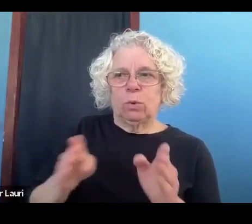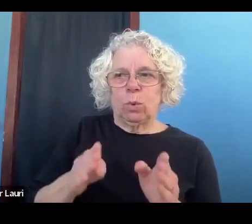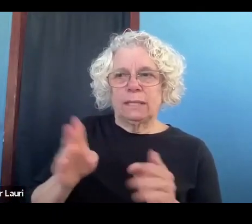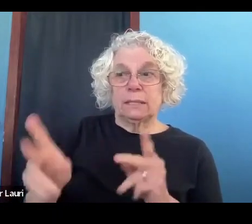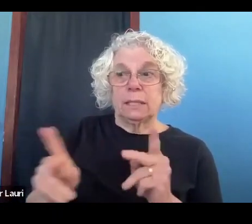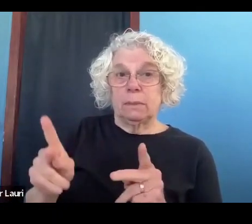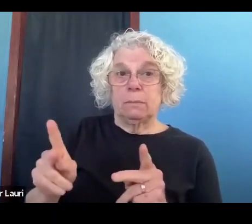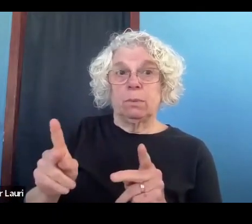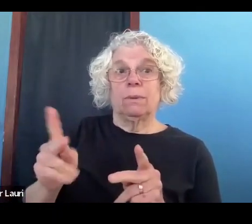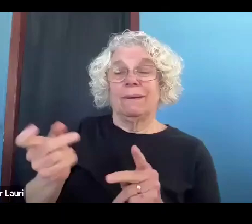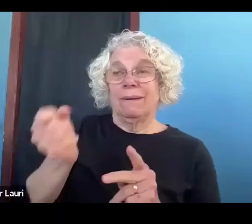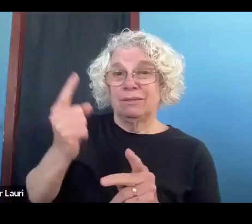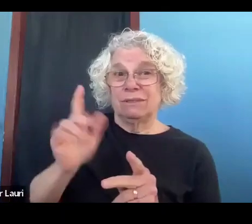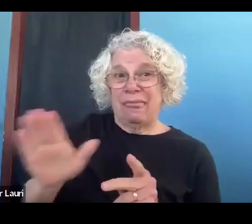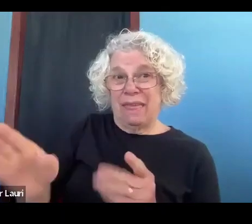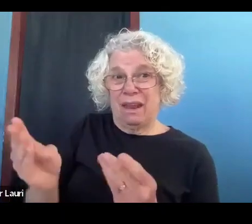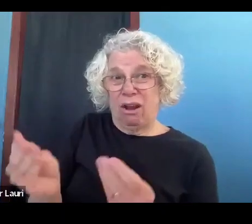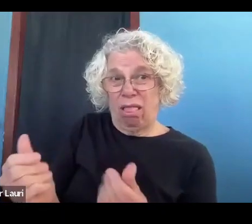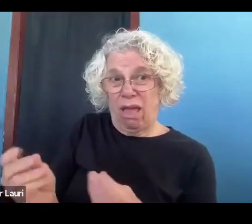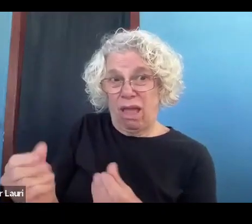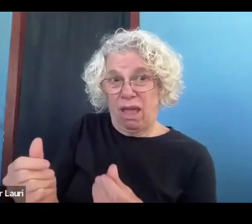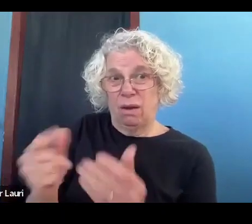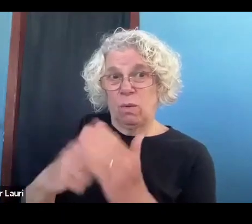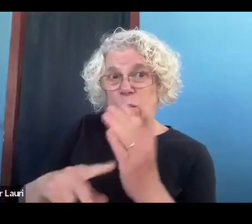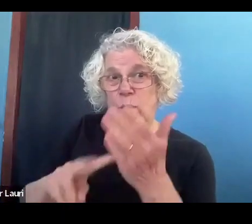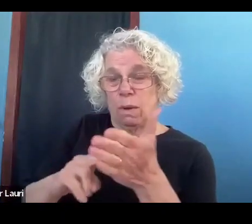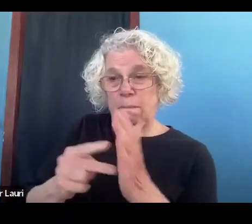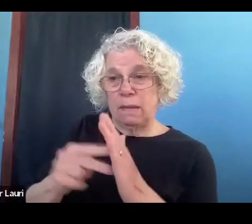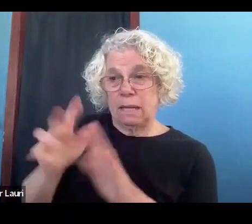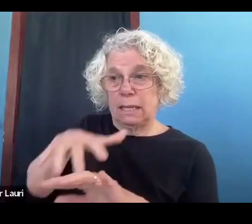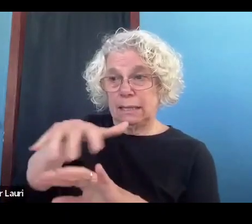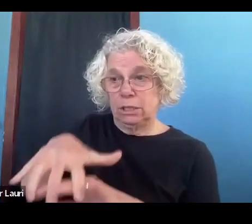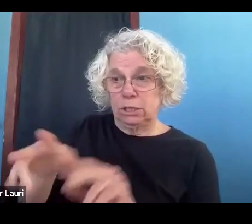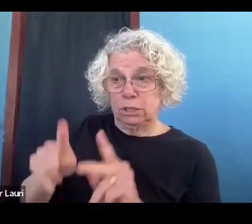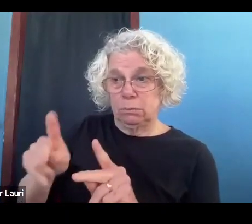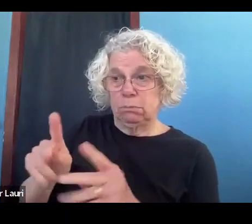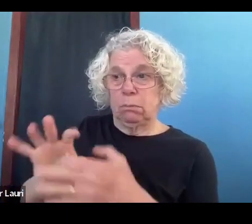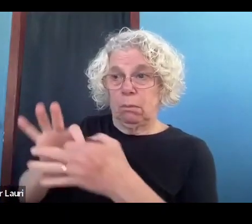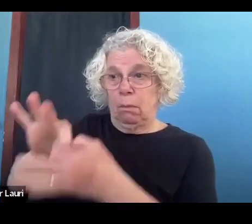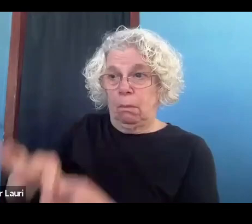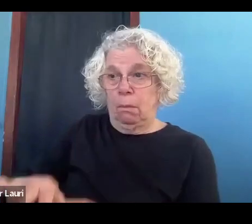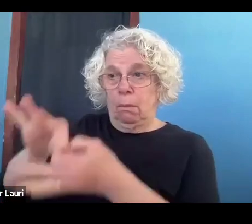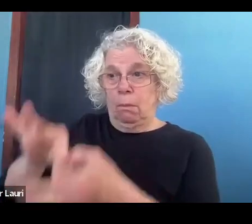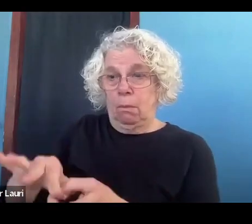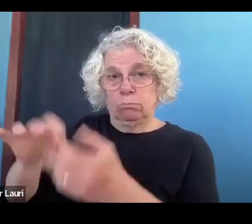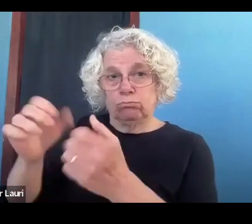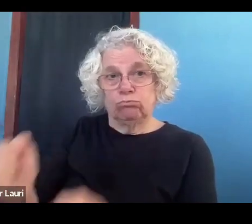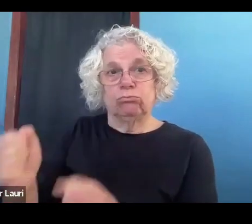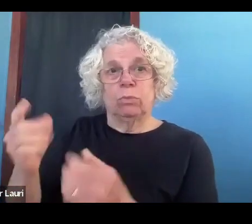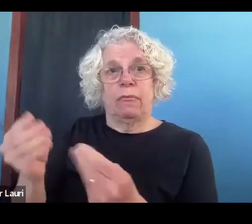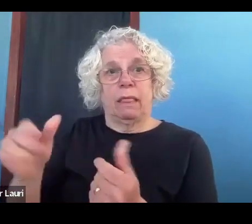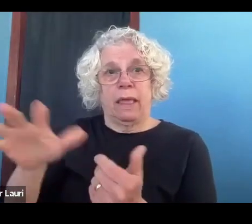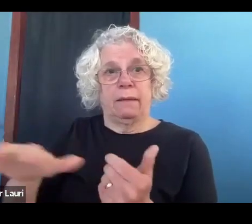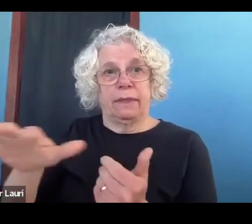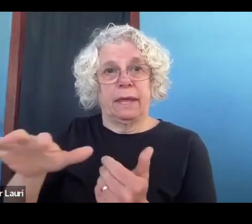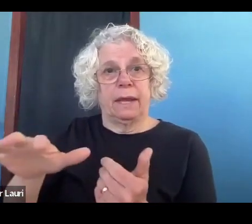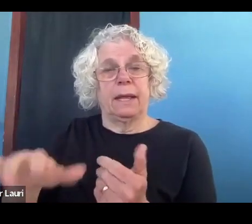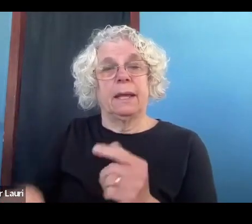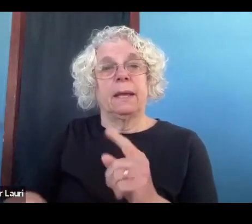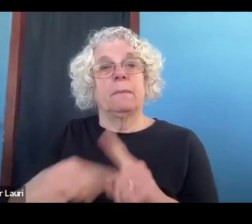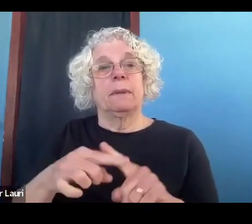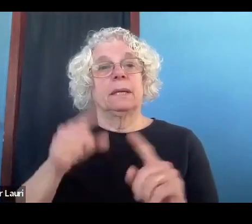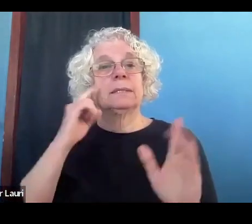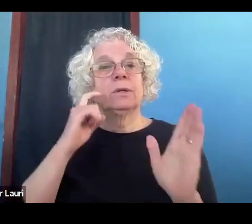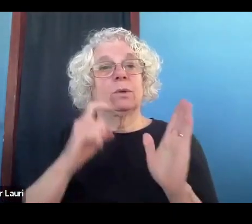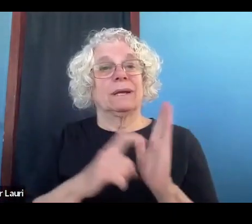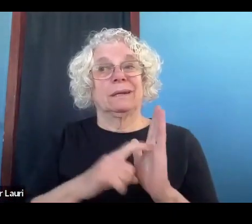and understand land and acknowledge the Indigenous people who have relationships in this land. We also acknowledge the decades